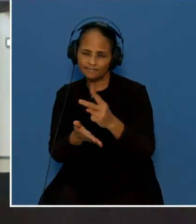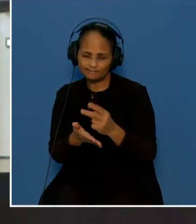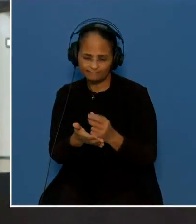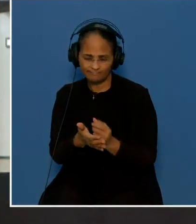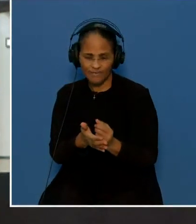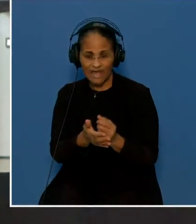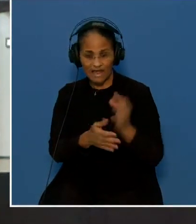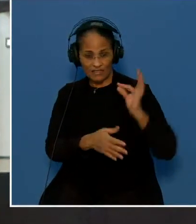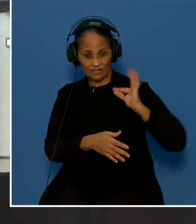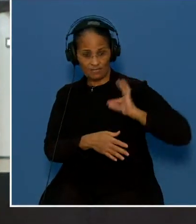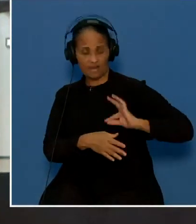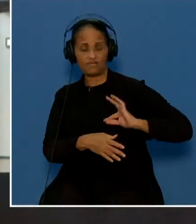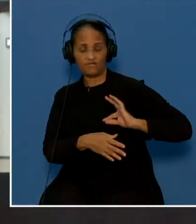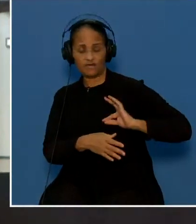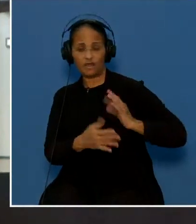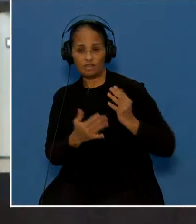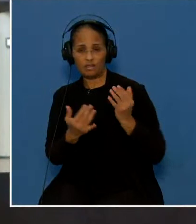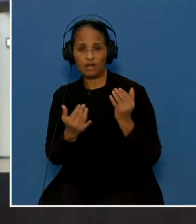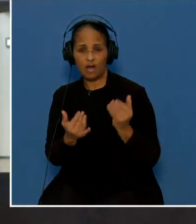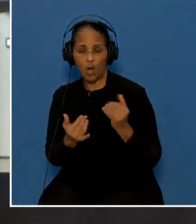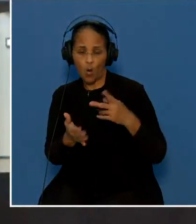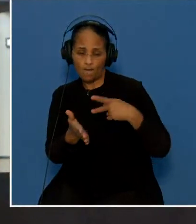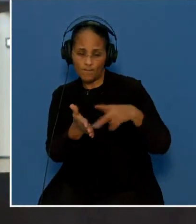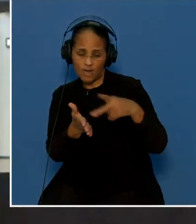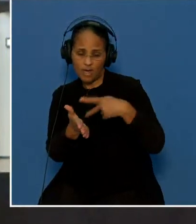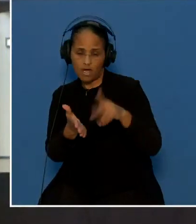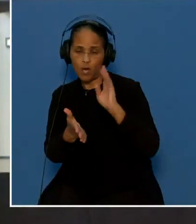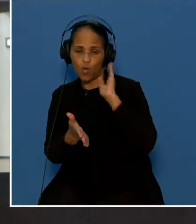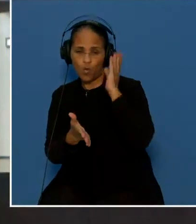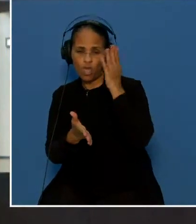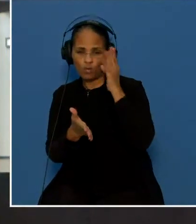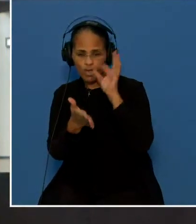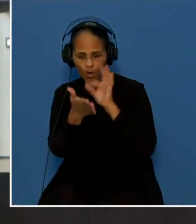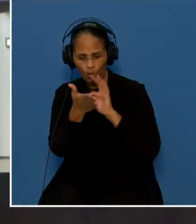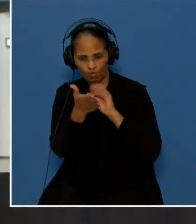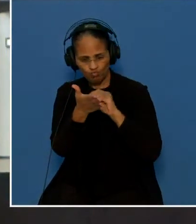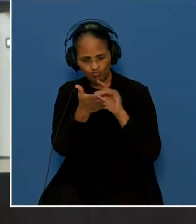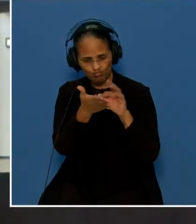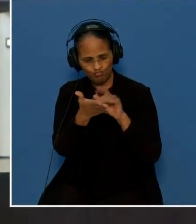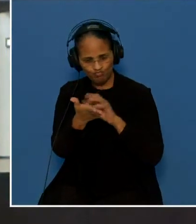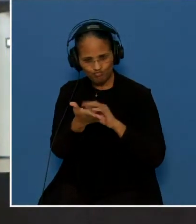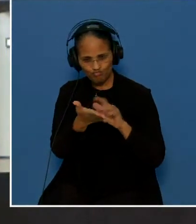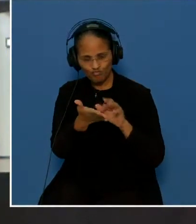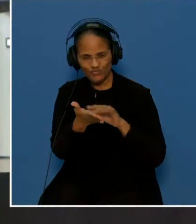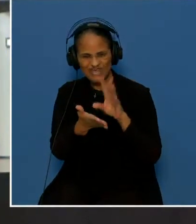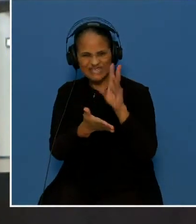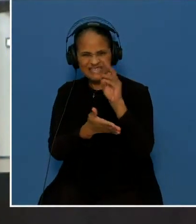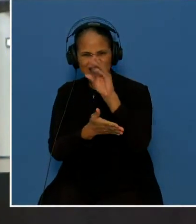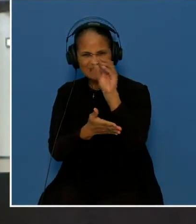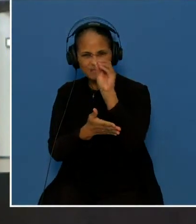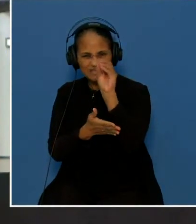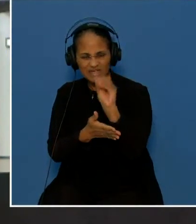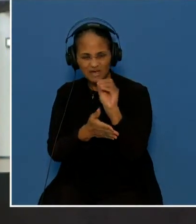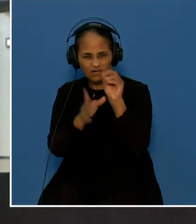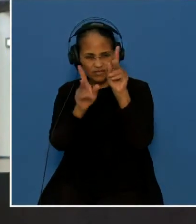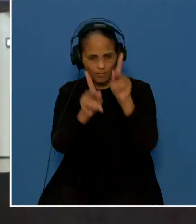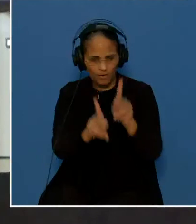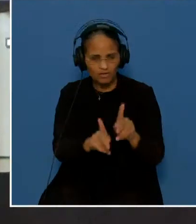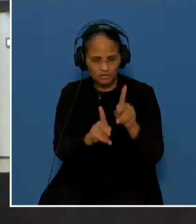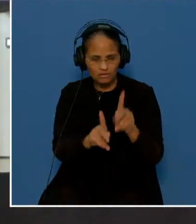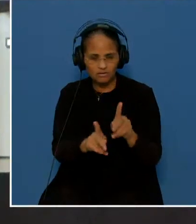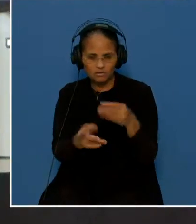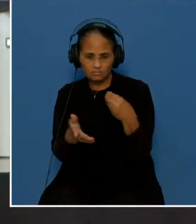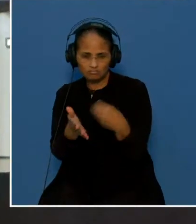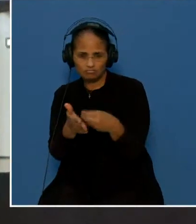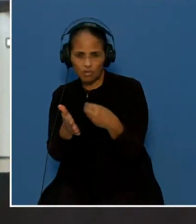The benefit payout will be calculated at 60% of the individual's remuneration